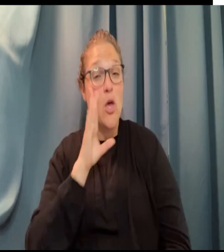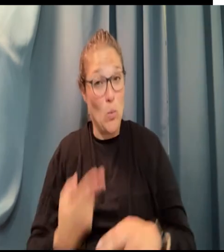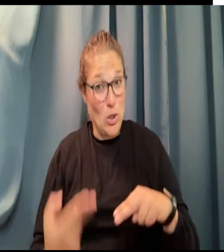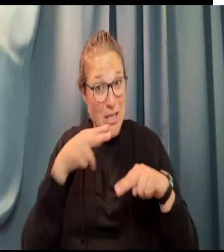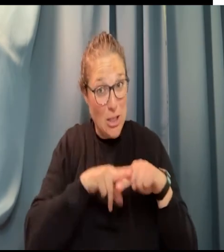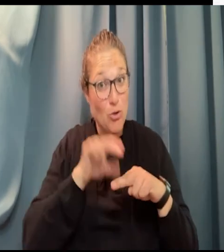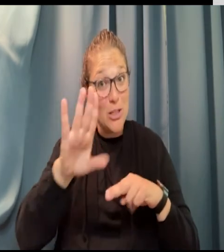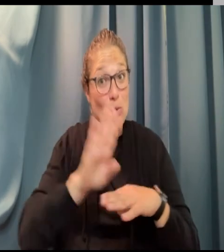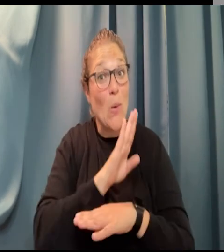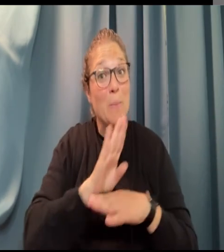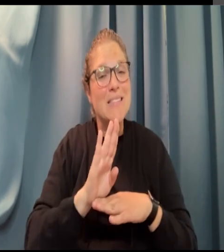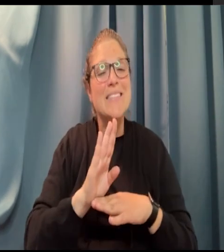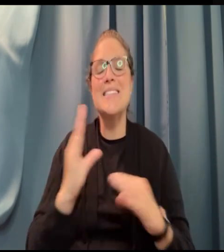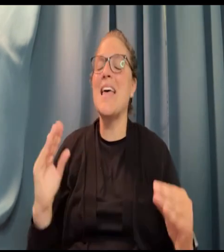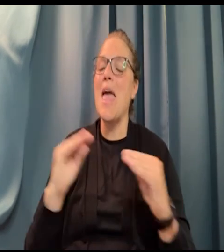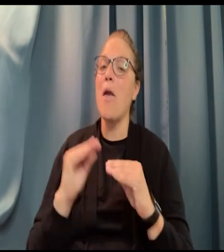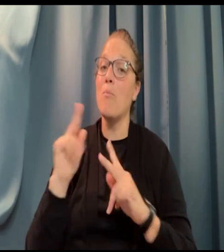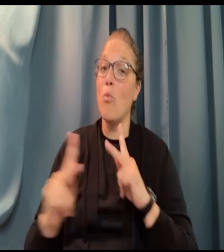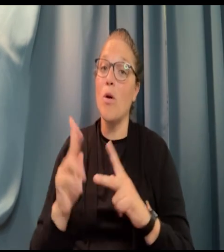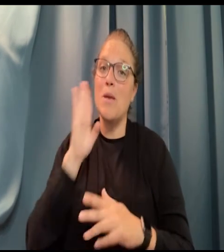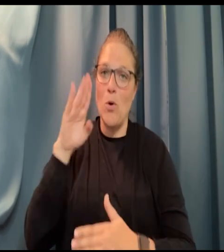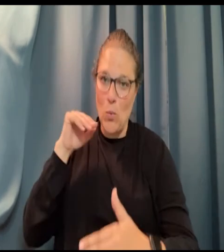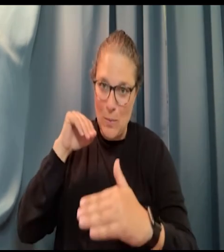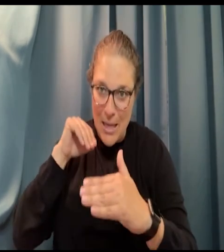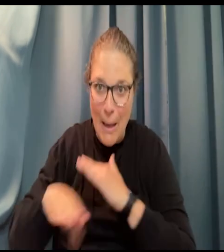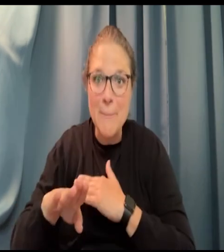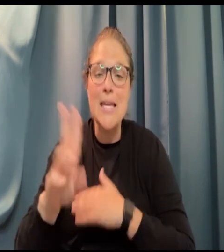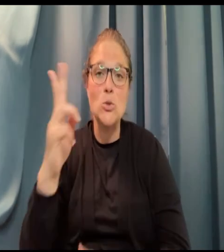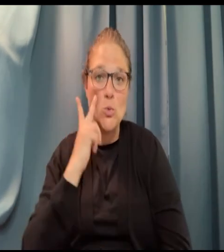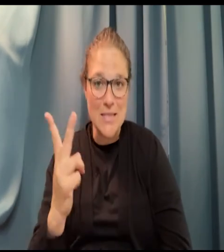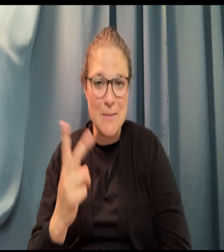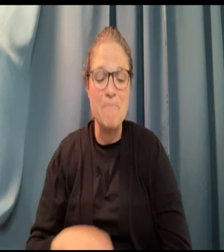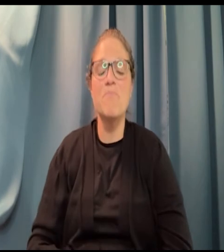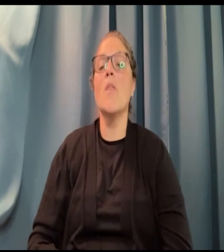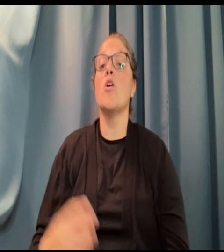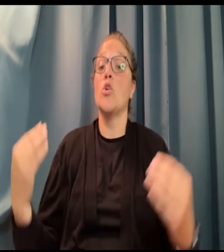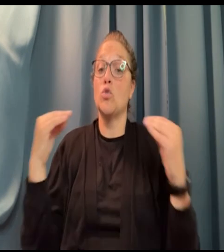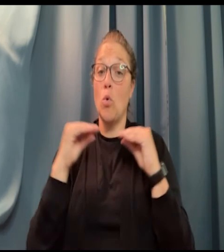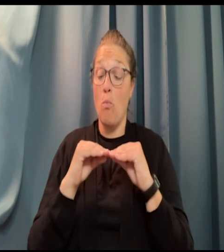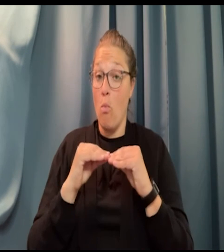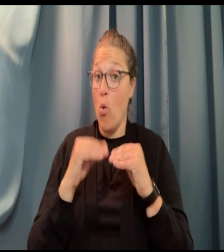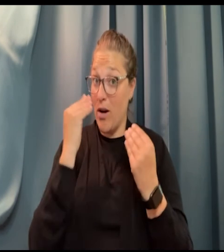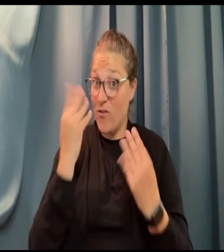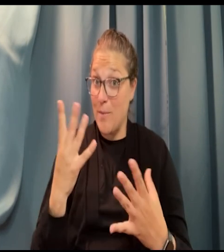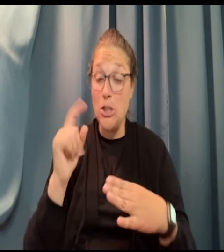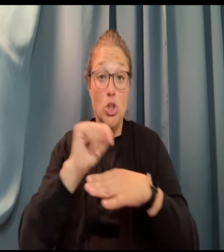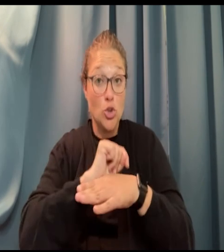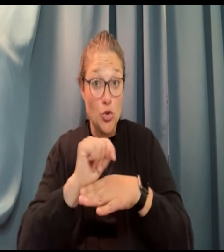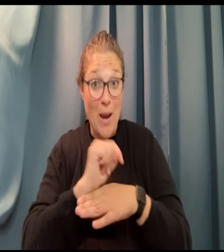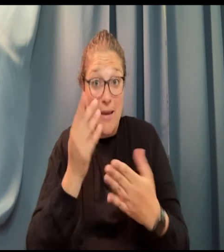an increase to your bottom line and more people coming in the door. For more information